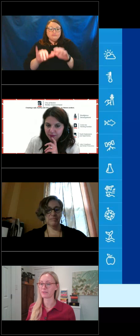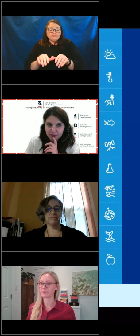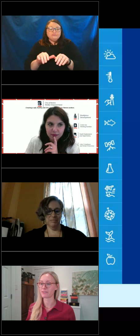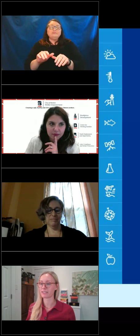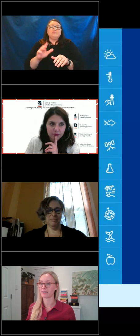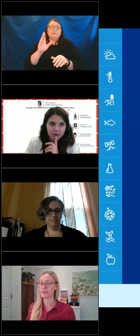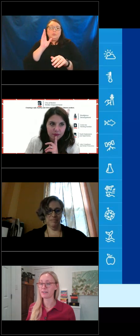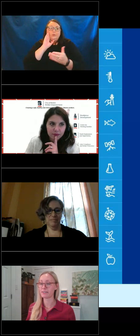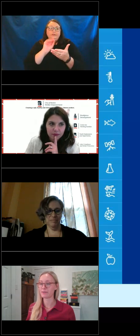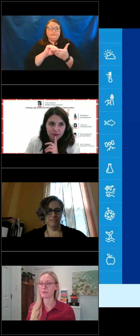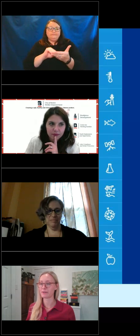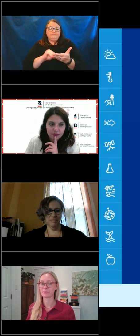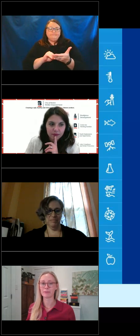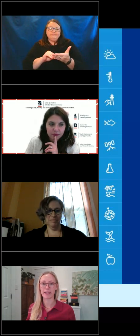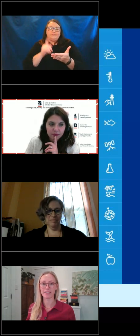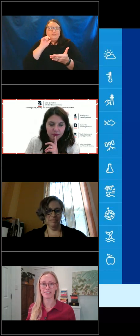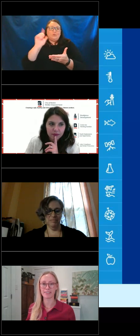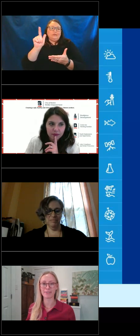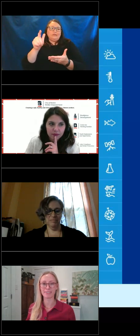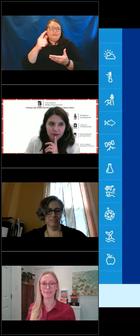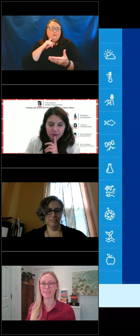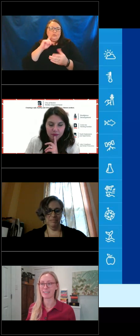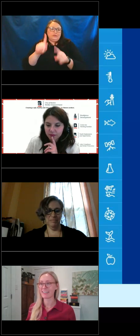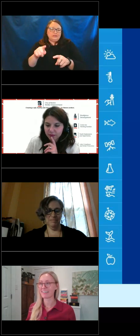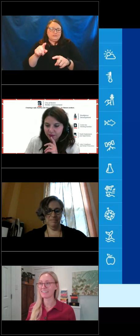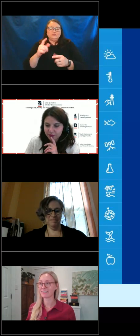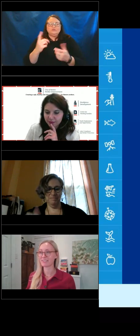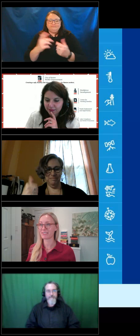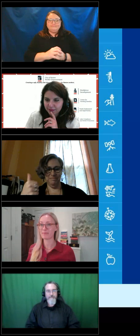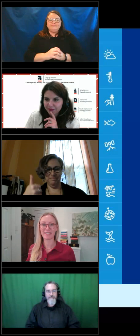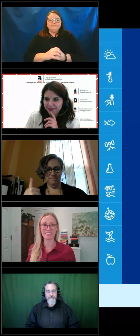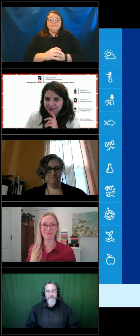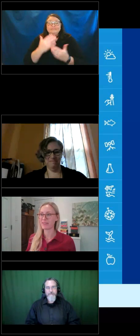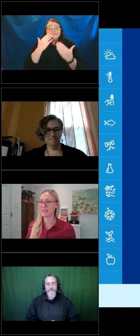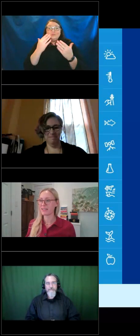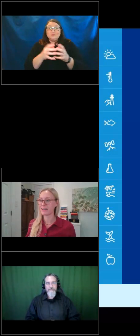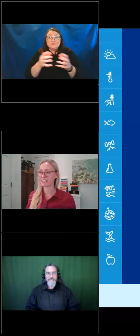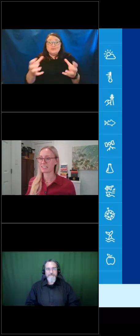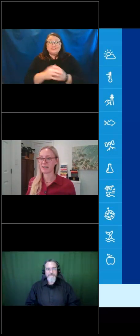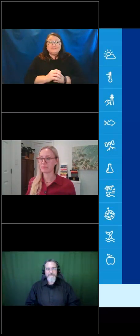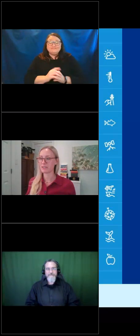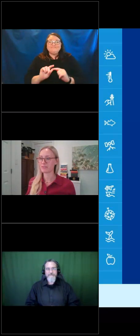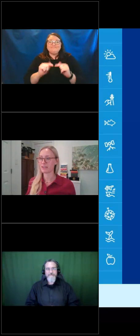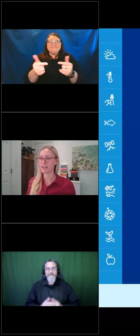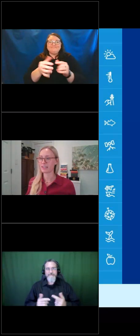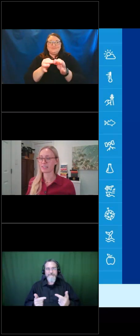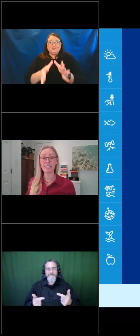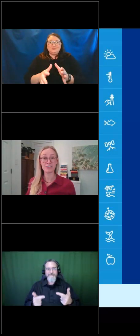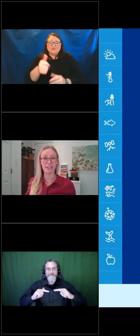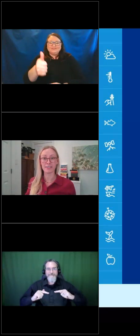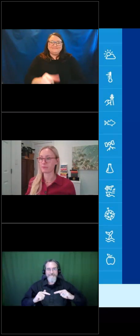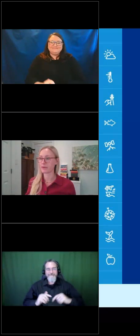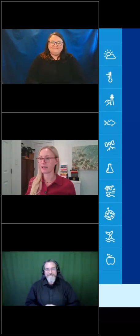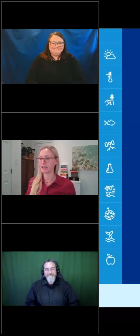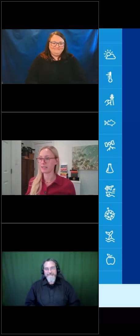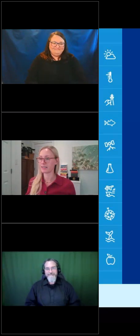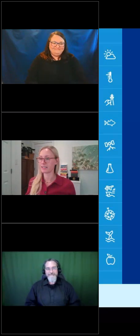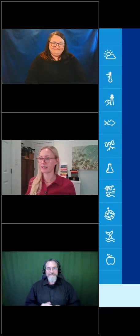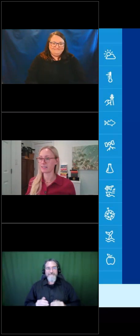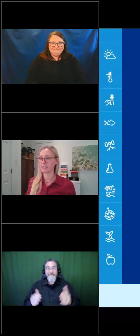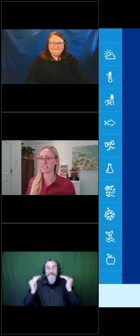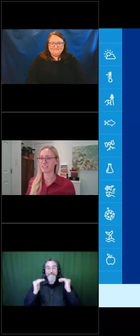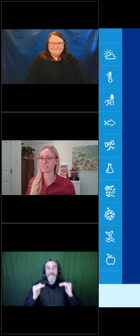catalog those for later on or loop back to you. So thank you so much. Next up, we've got Kendra